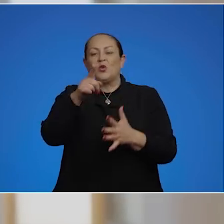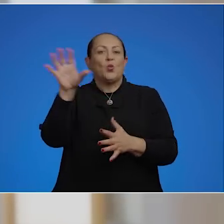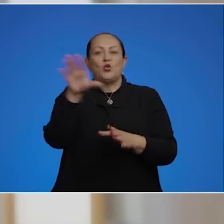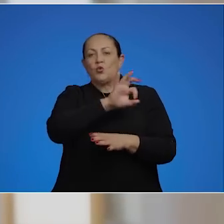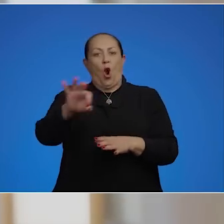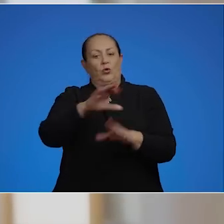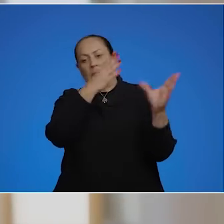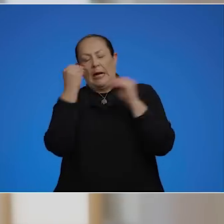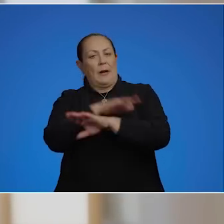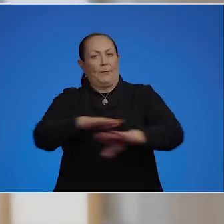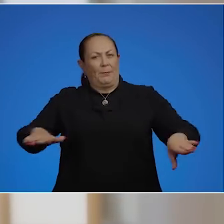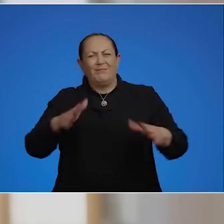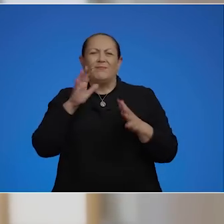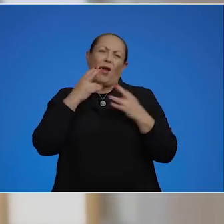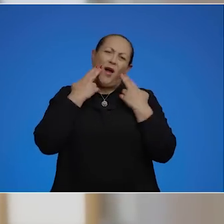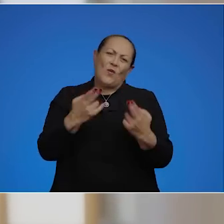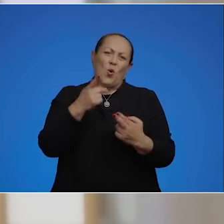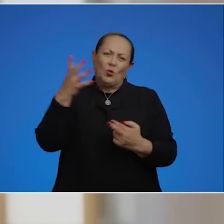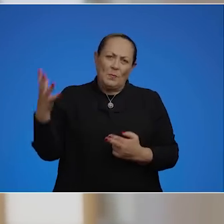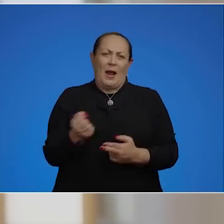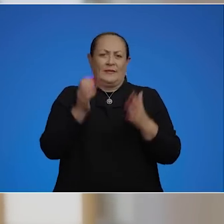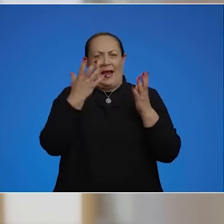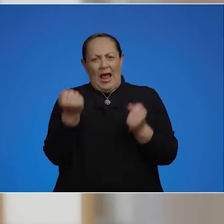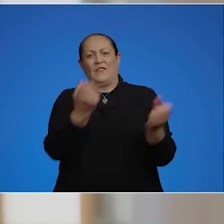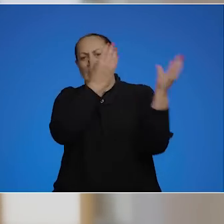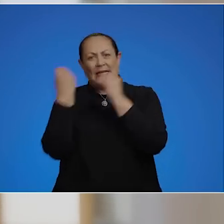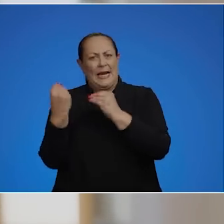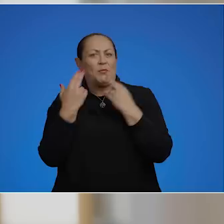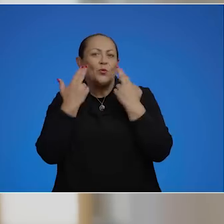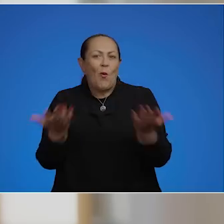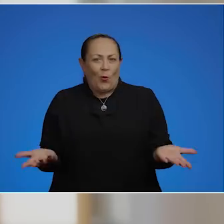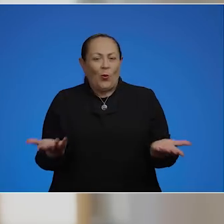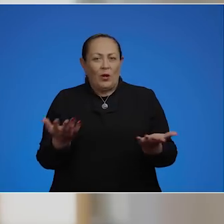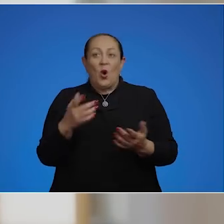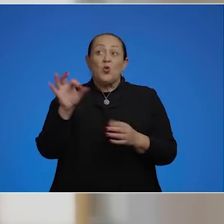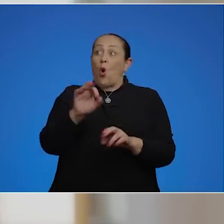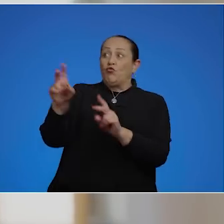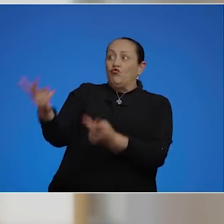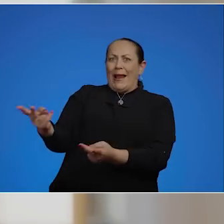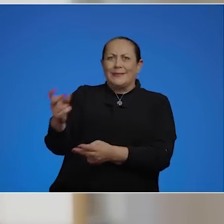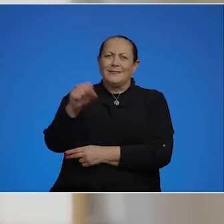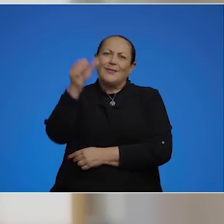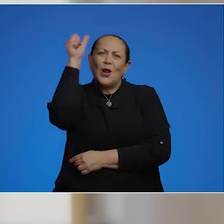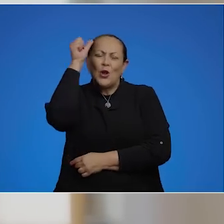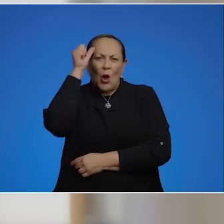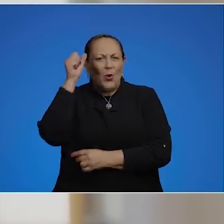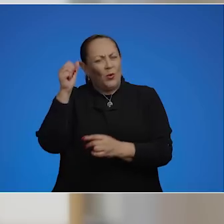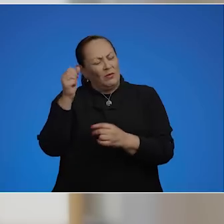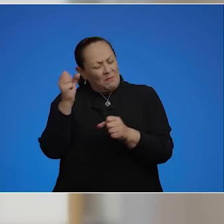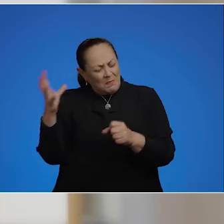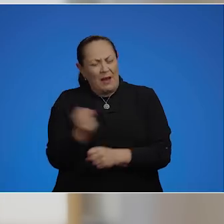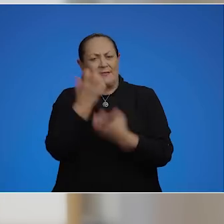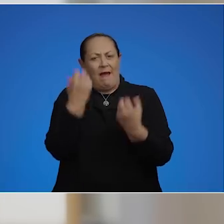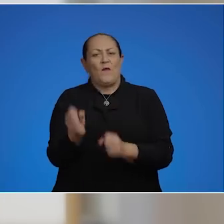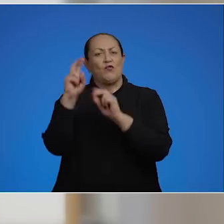we are not meant to sleep because He knows we are meant to sleep. It's not that we are not meant to rest. He knows that we